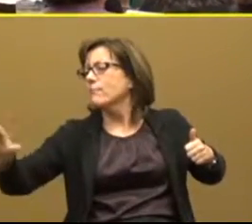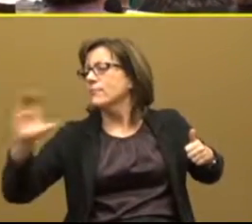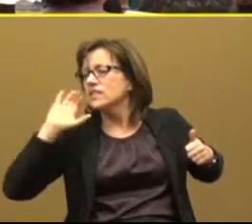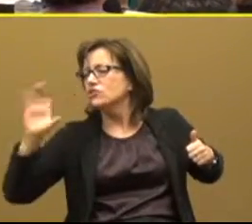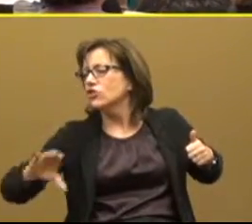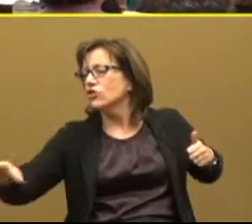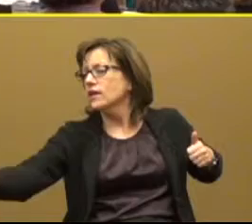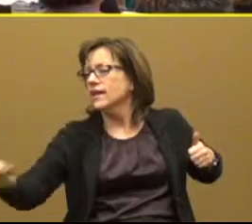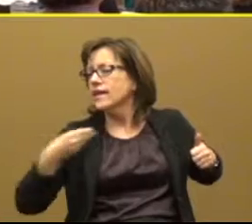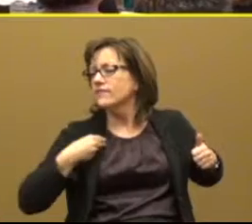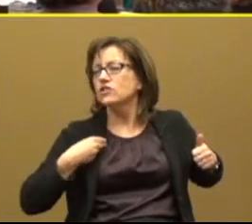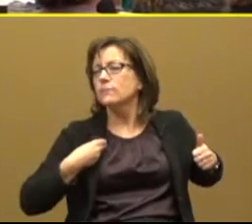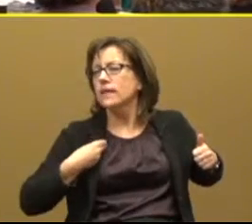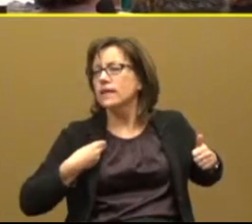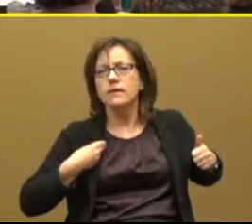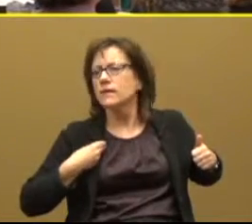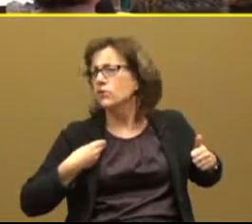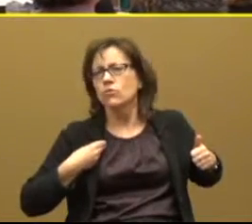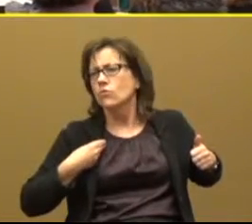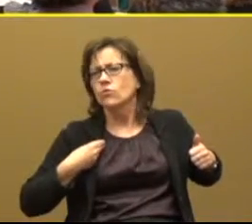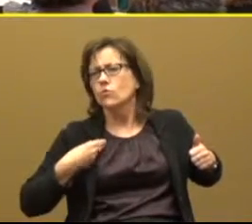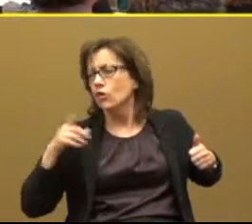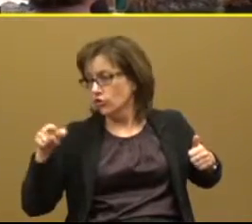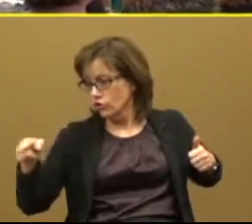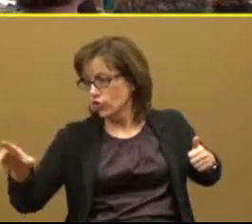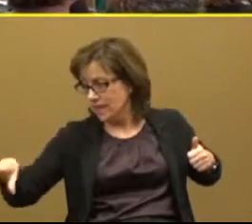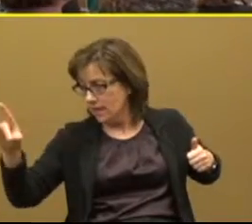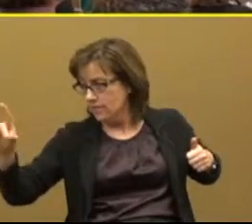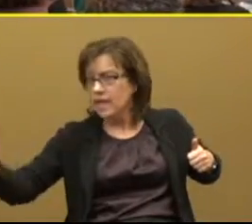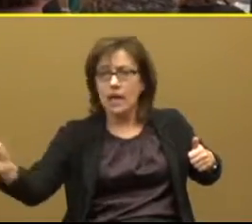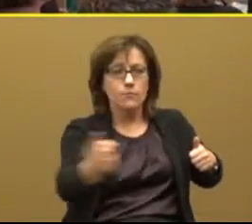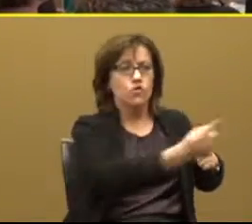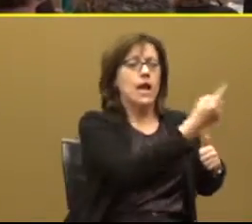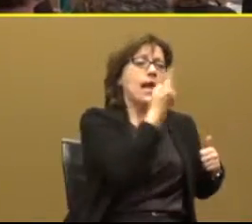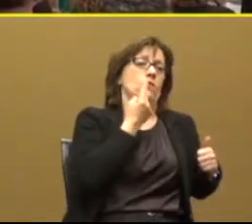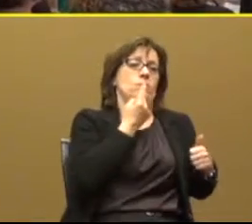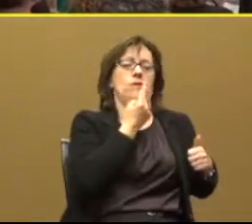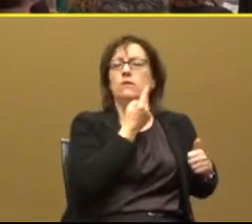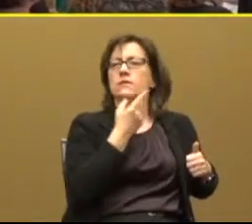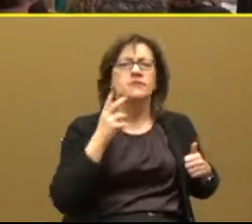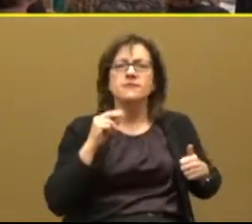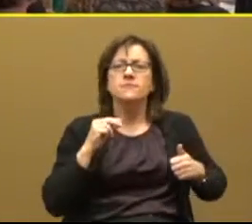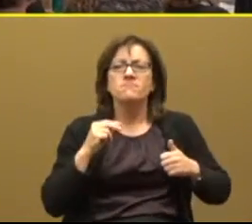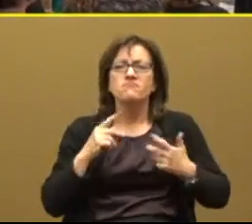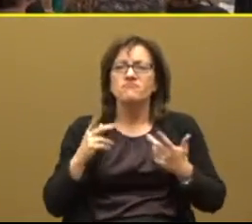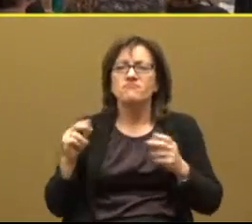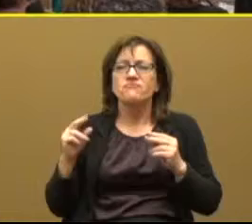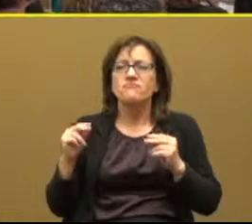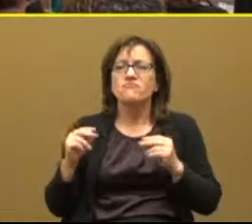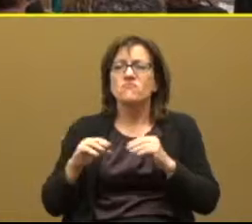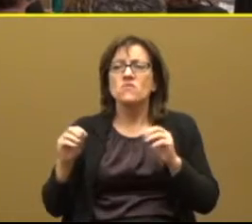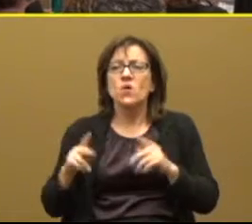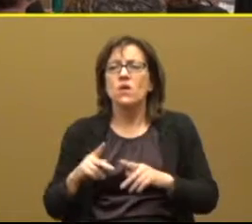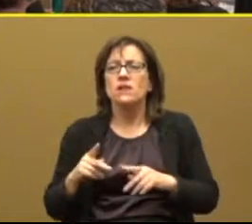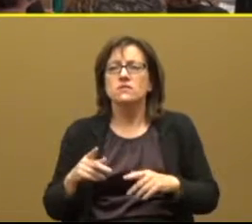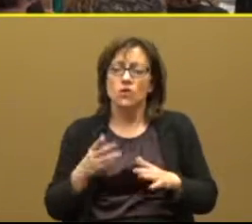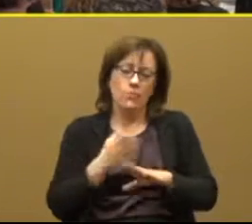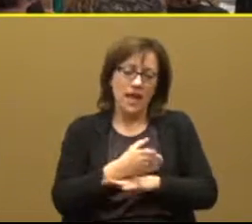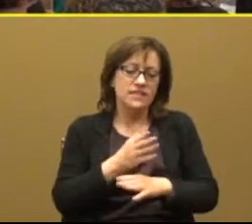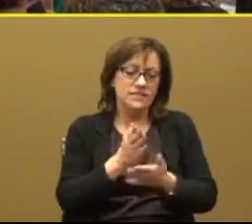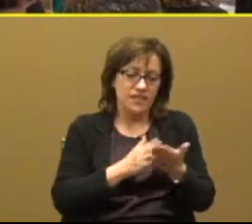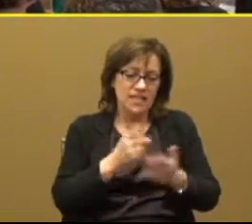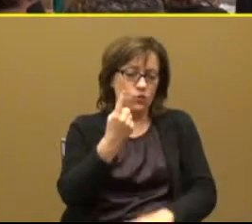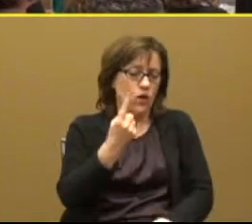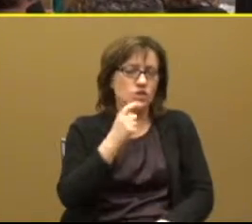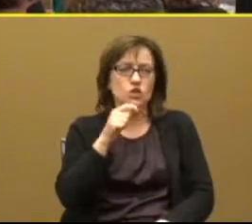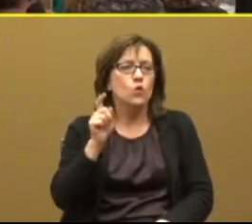No. At this point, there is no prompter. You're the only person. So past phase 1, you